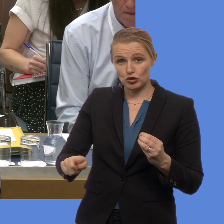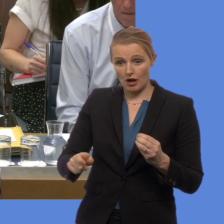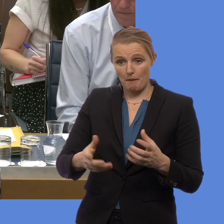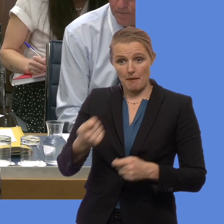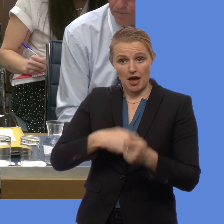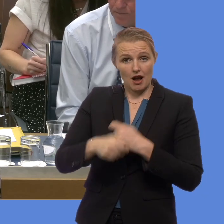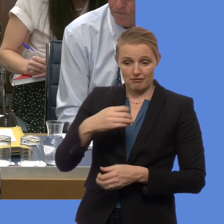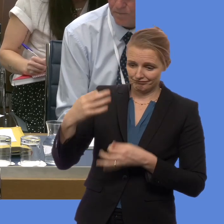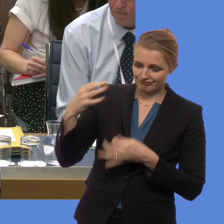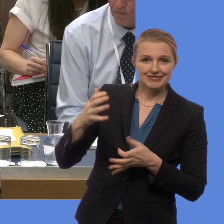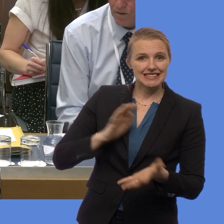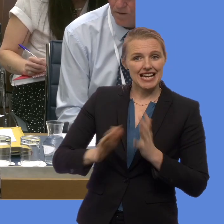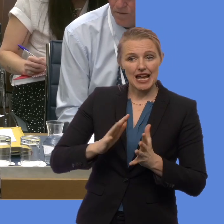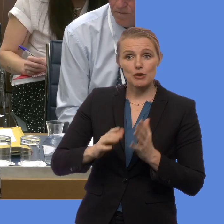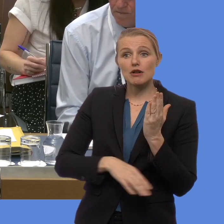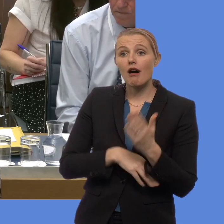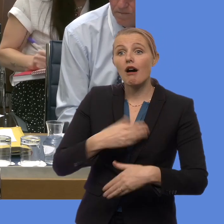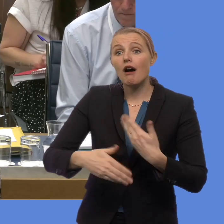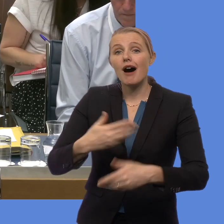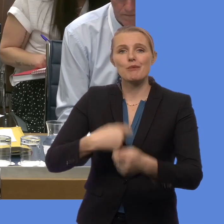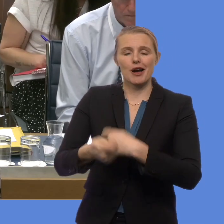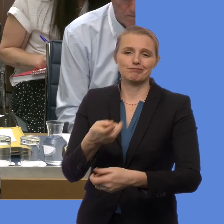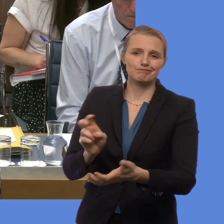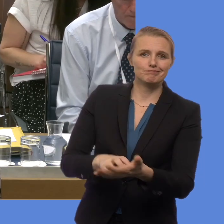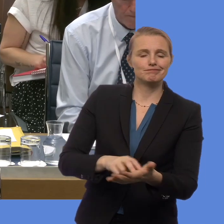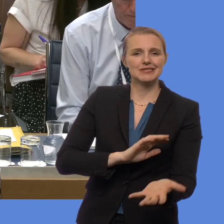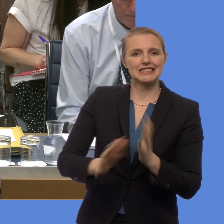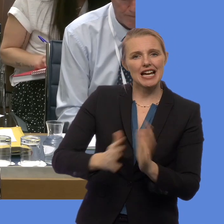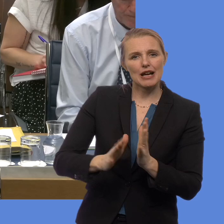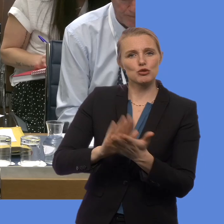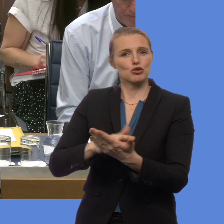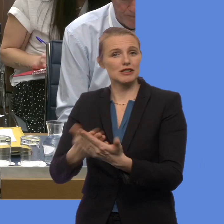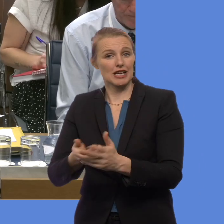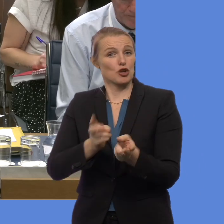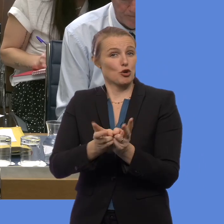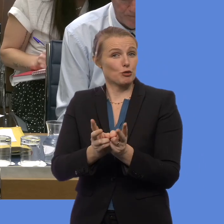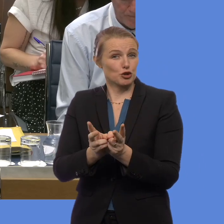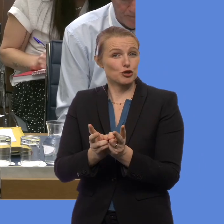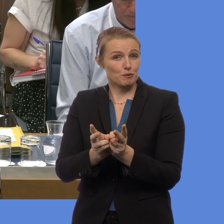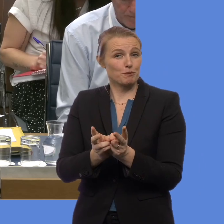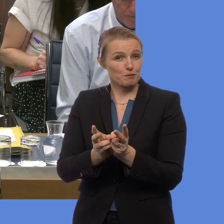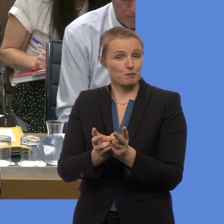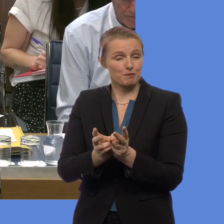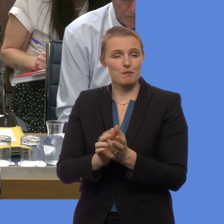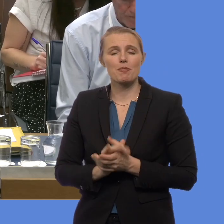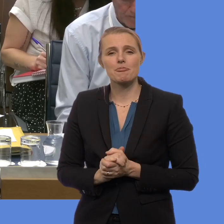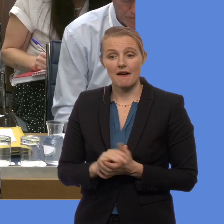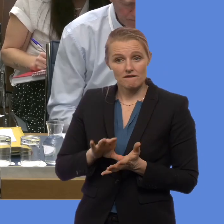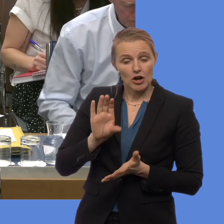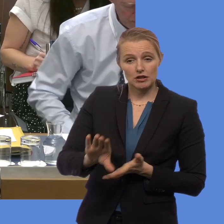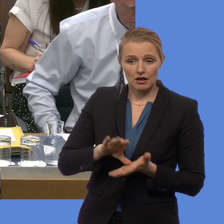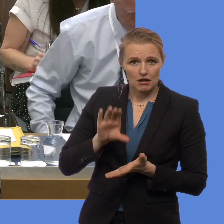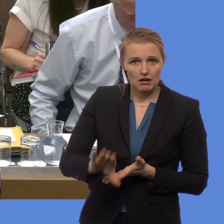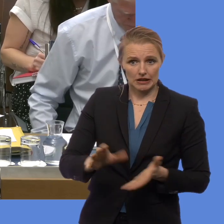and registration as interpreters and translators to support future legislation. The funding has evolved and increased